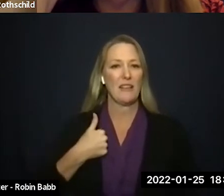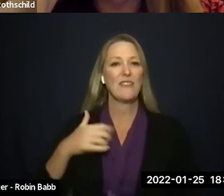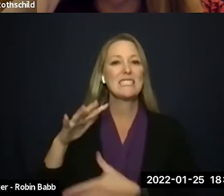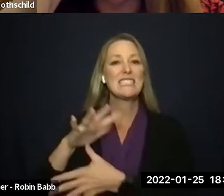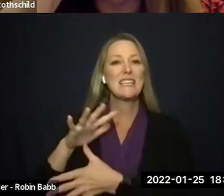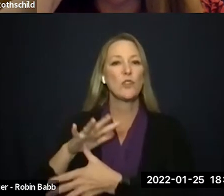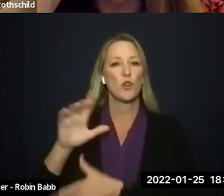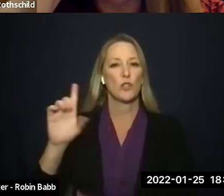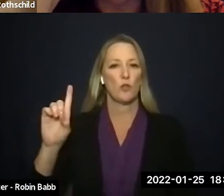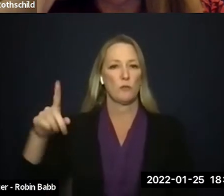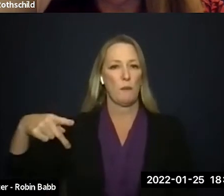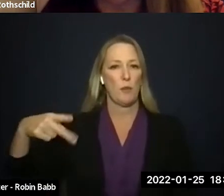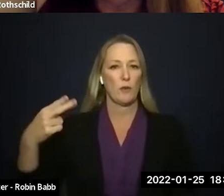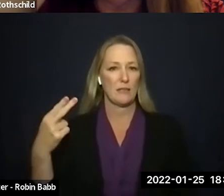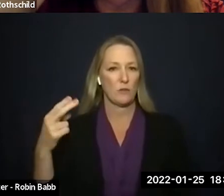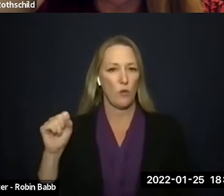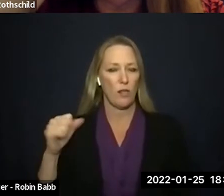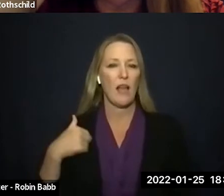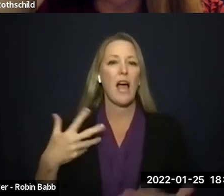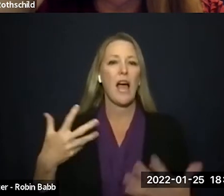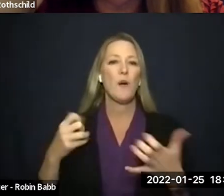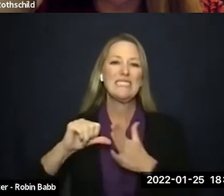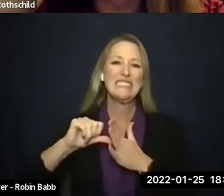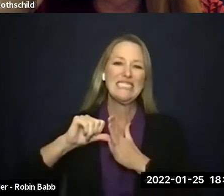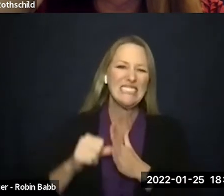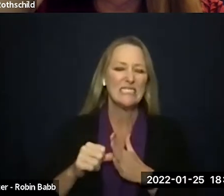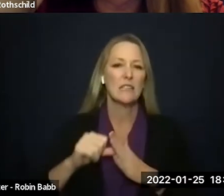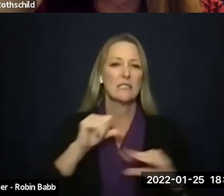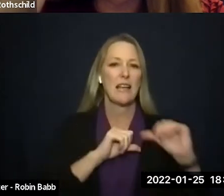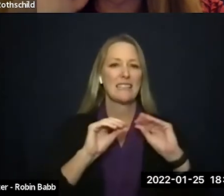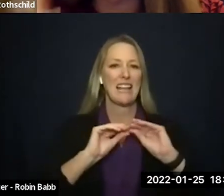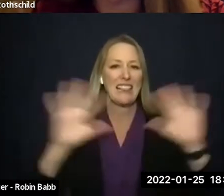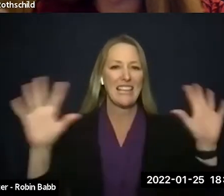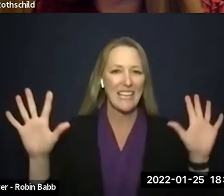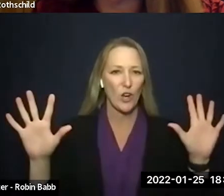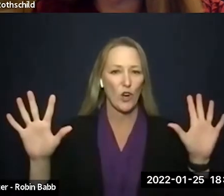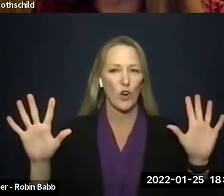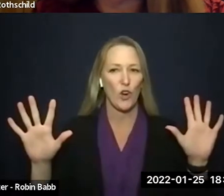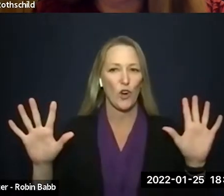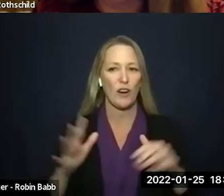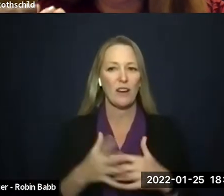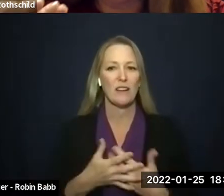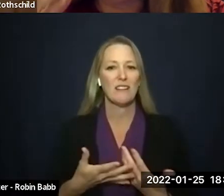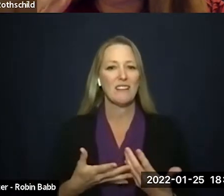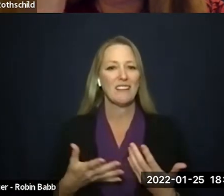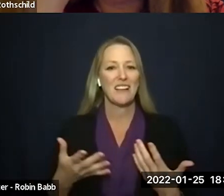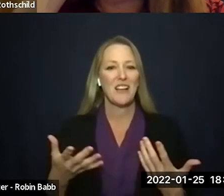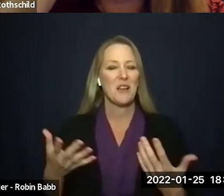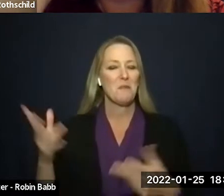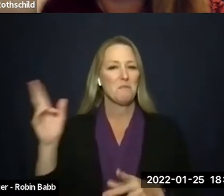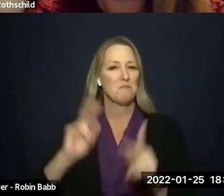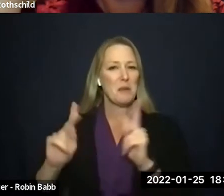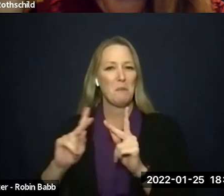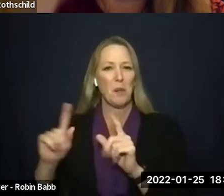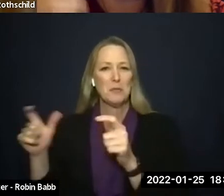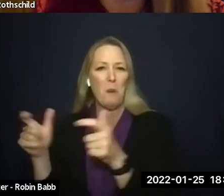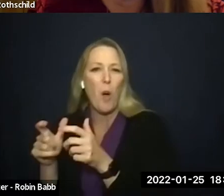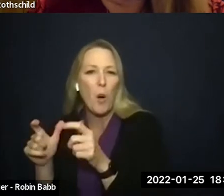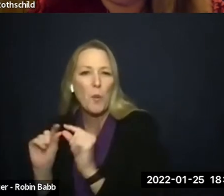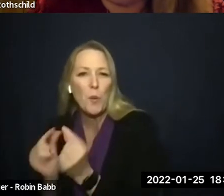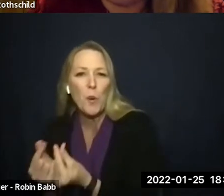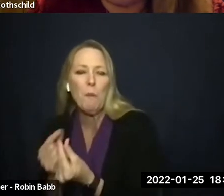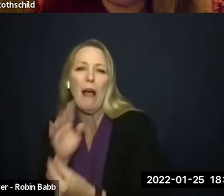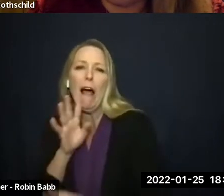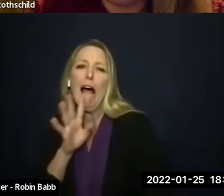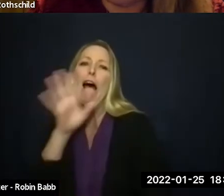school i want to stress that the science is clear the jury is not at all out here despite the very vocal minority we know both